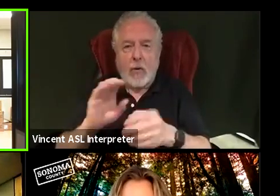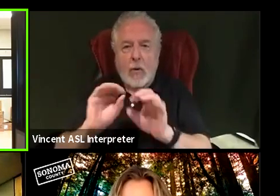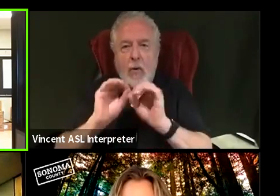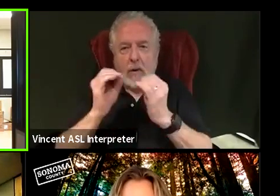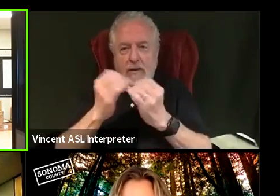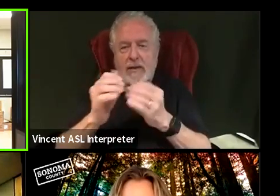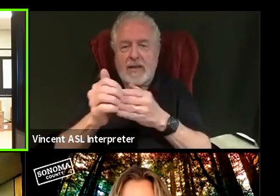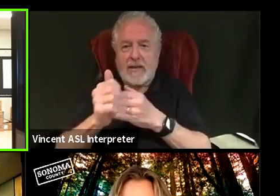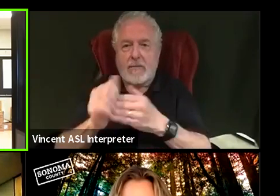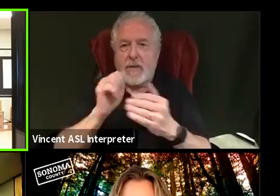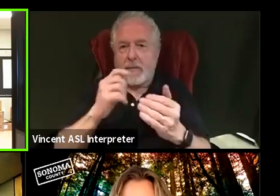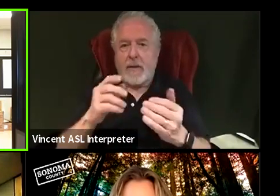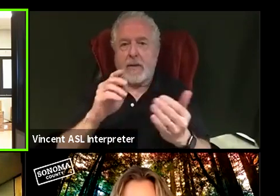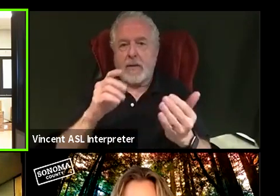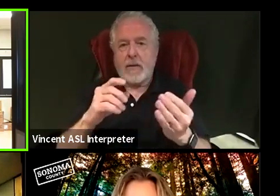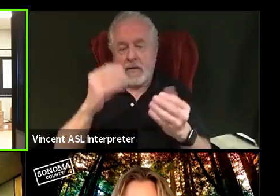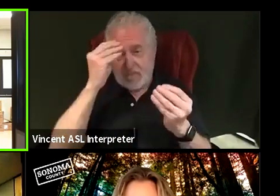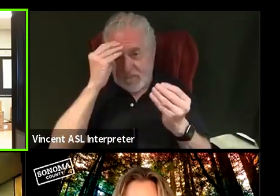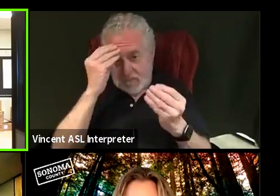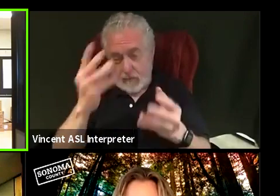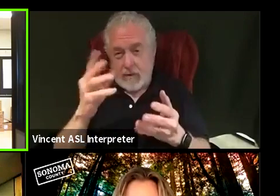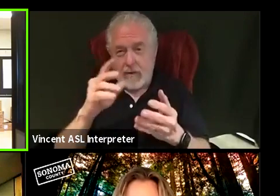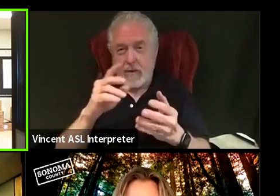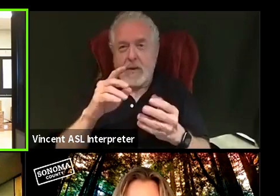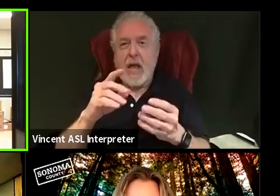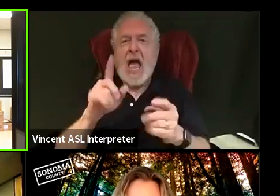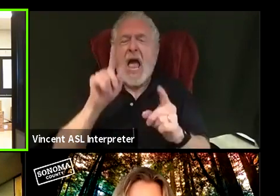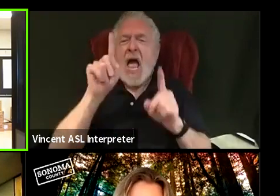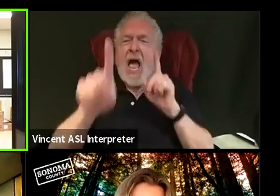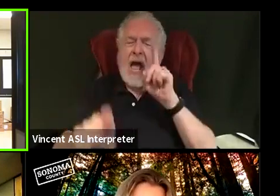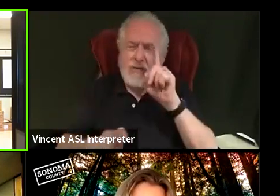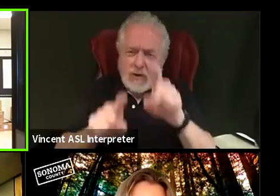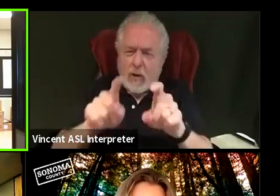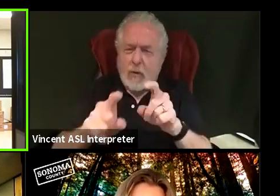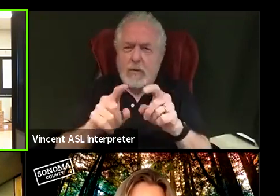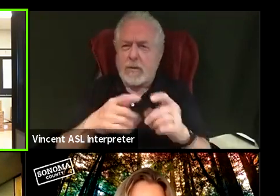understanding leaders that may not be maybe informal leaders, and asking with a